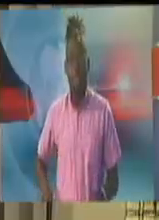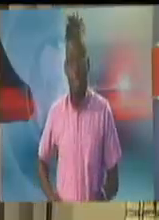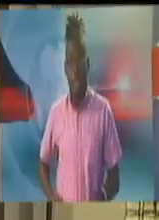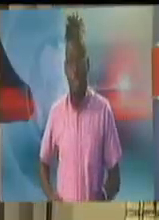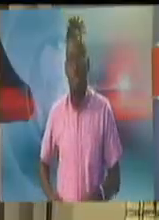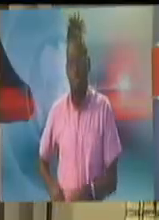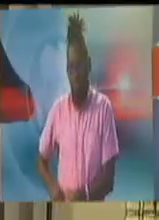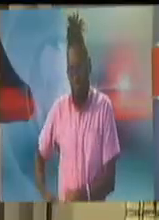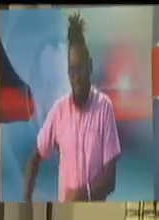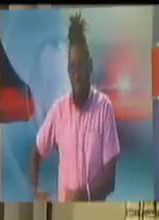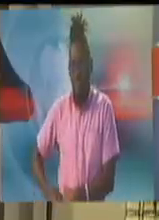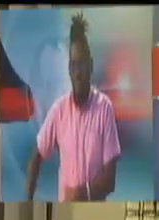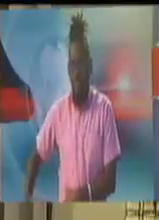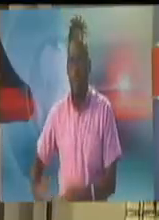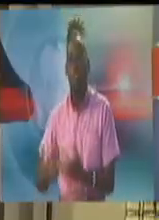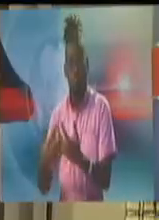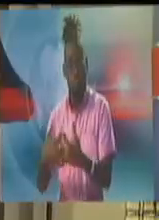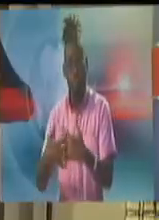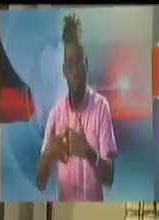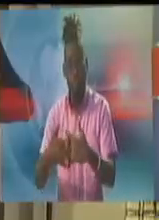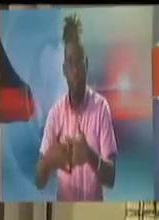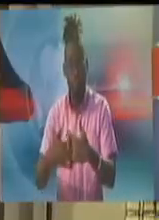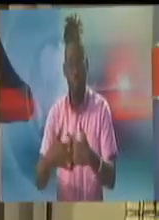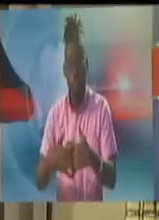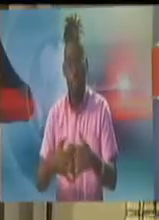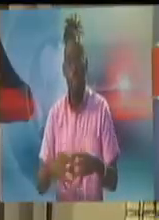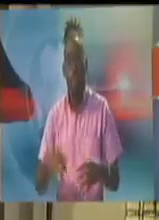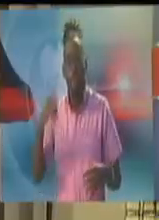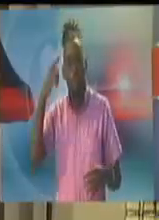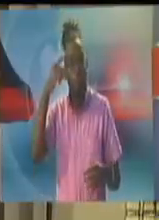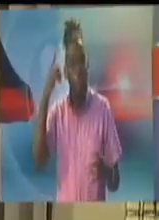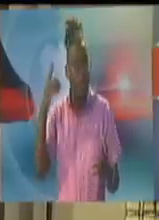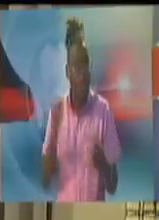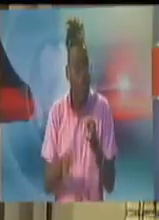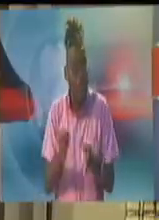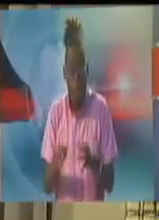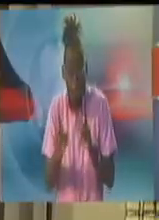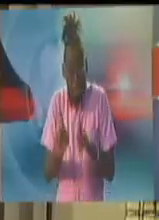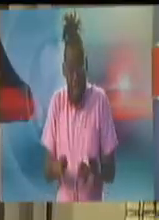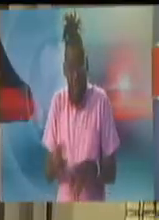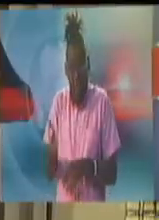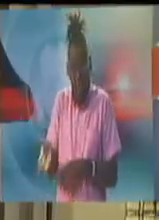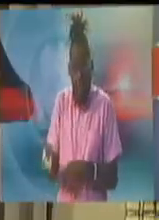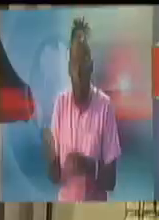solely in the unlikely event that we have a dialysis patient